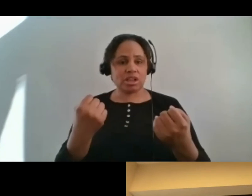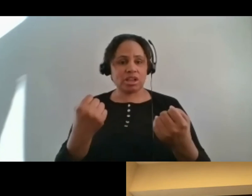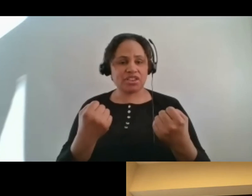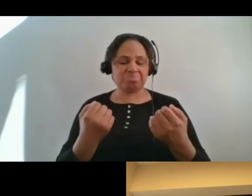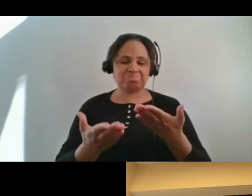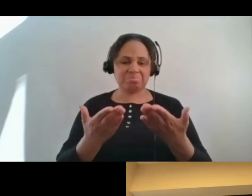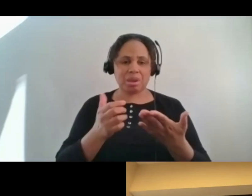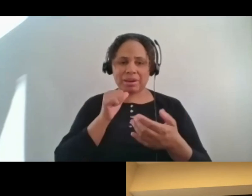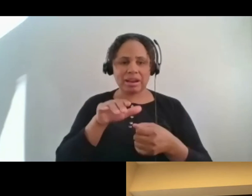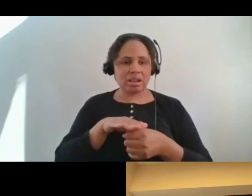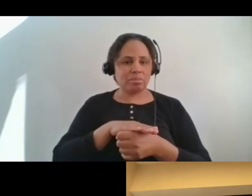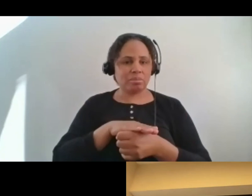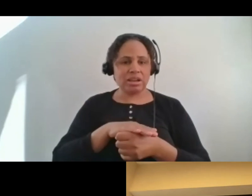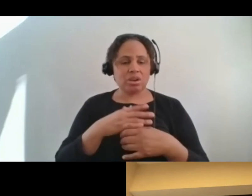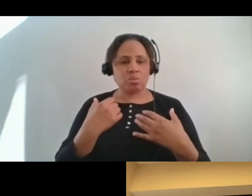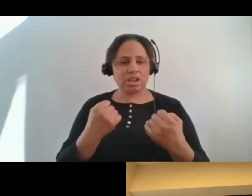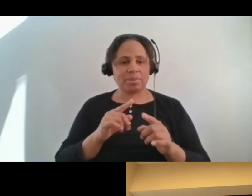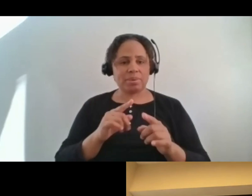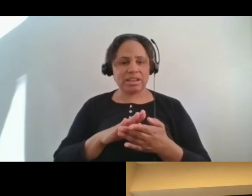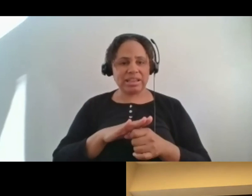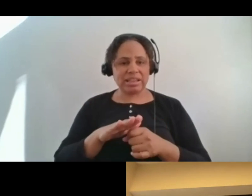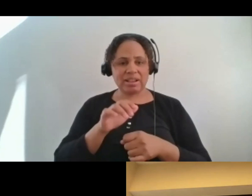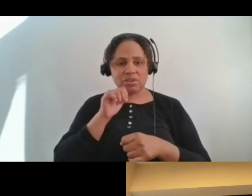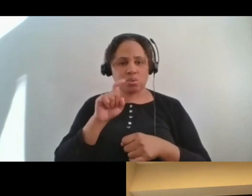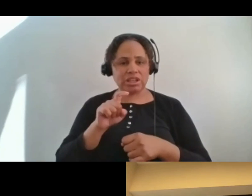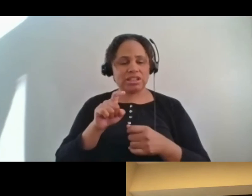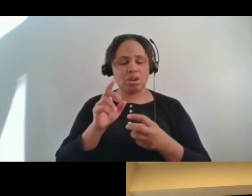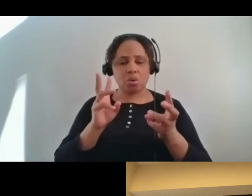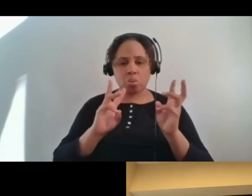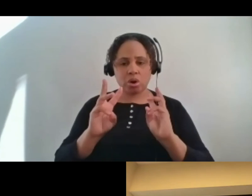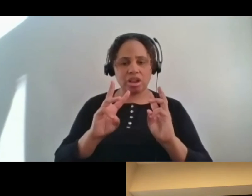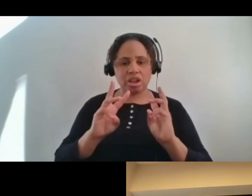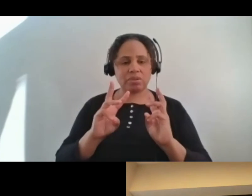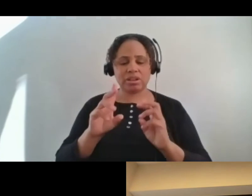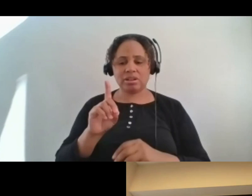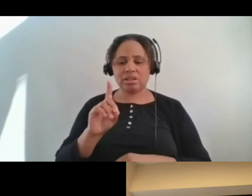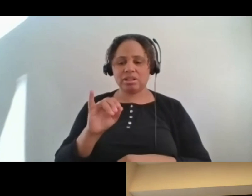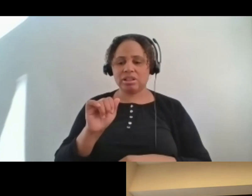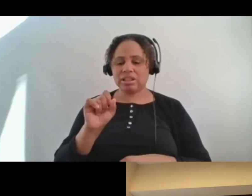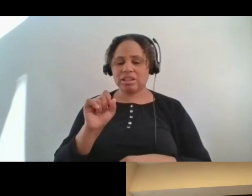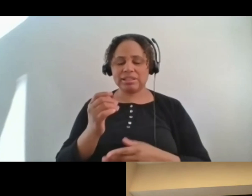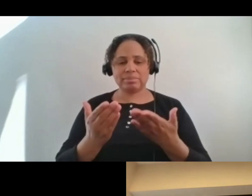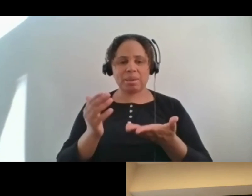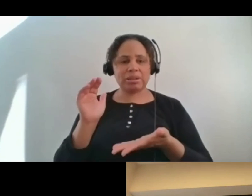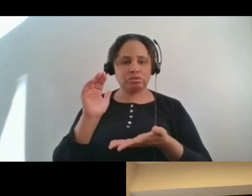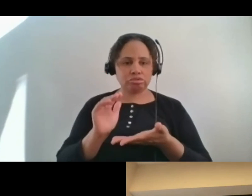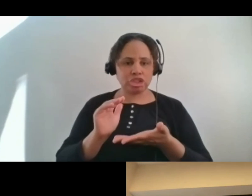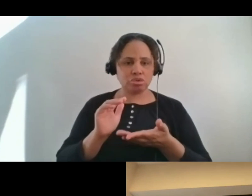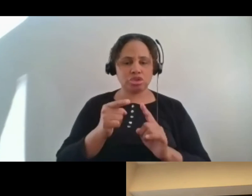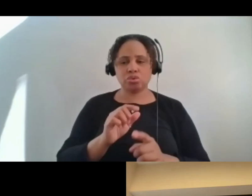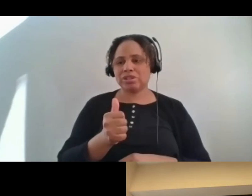not a complete recovery, but enough that they don't need to worry about dialysis. The creatinine may come down from 10, 12, down to a creatinine